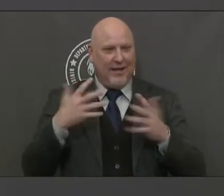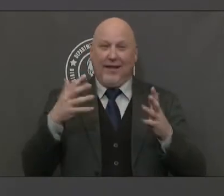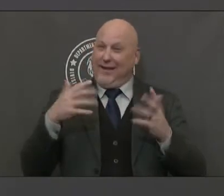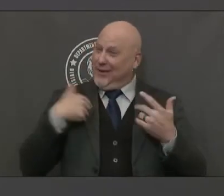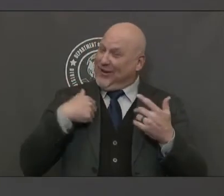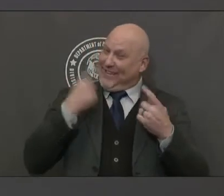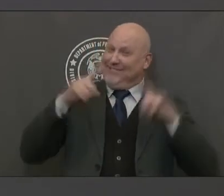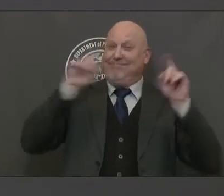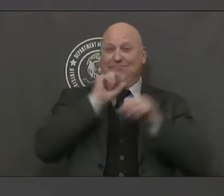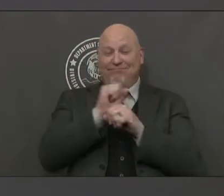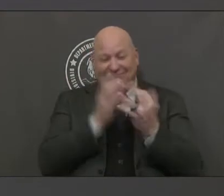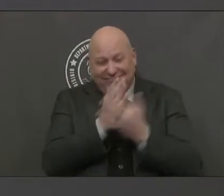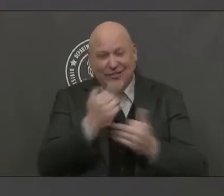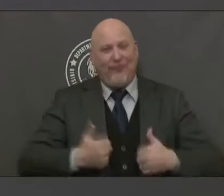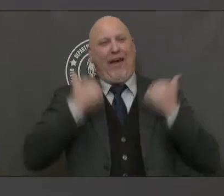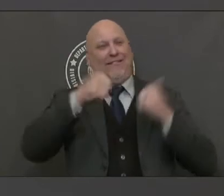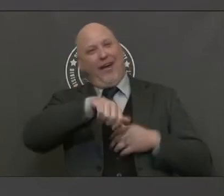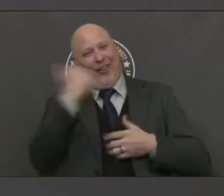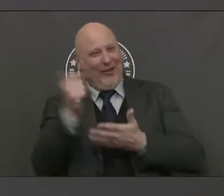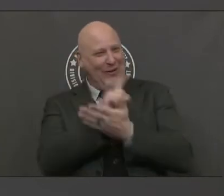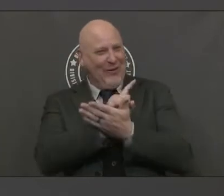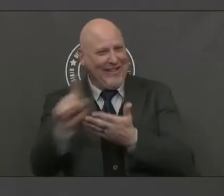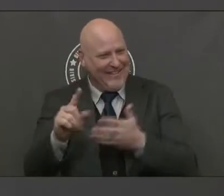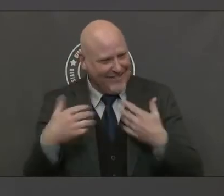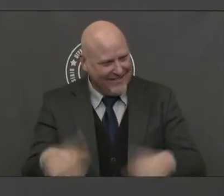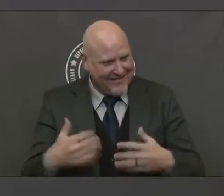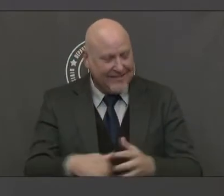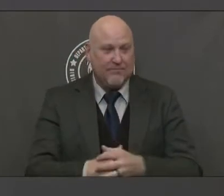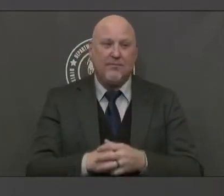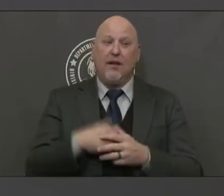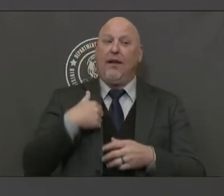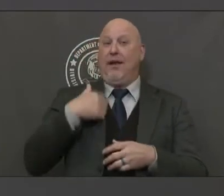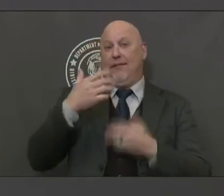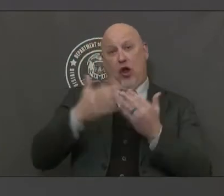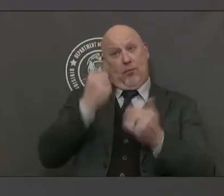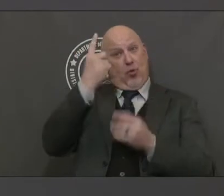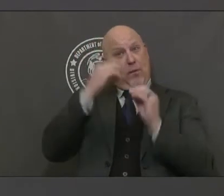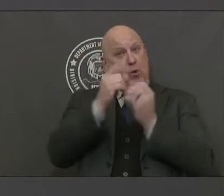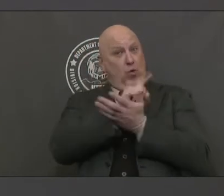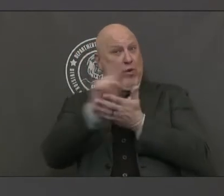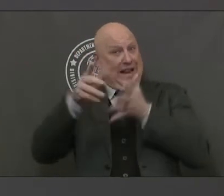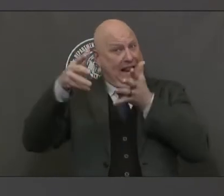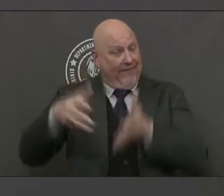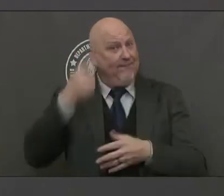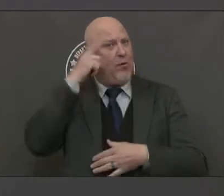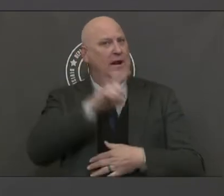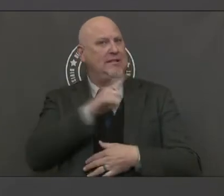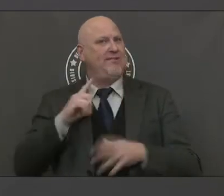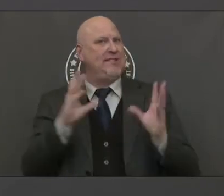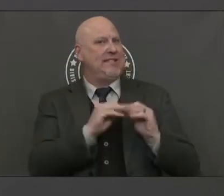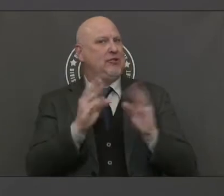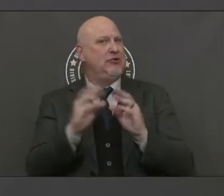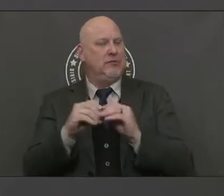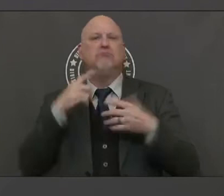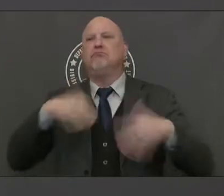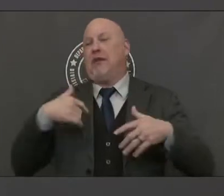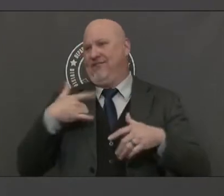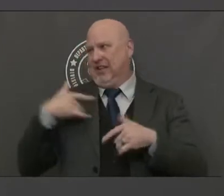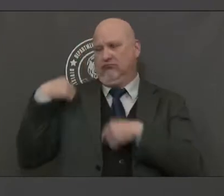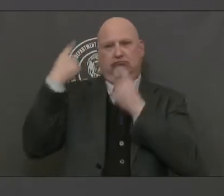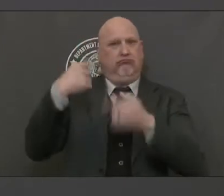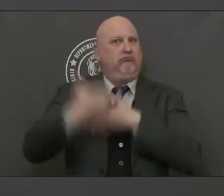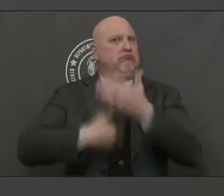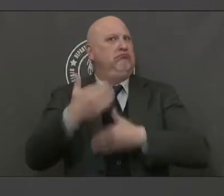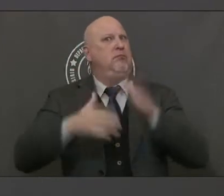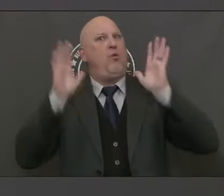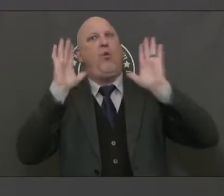away from the end of the legislative session, which is great news for everyone. I'd like to excuse Lieutenant Governor